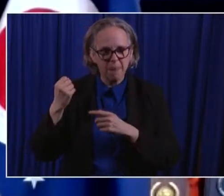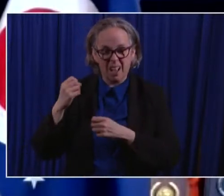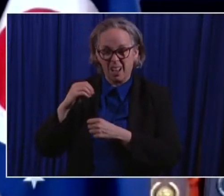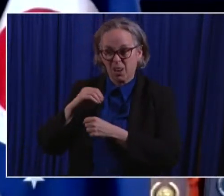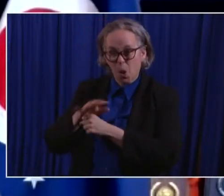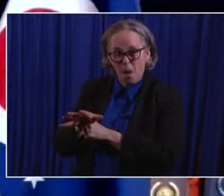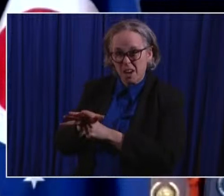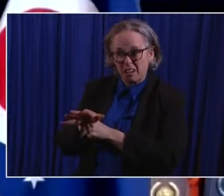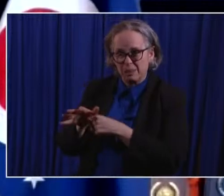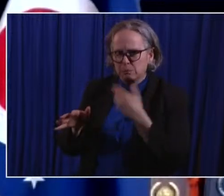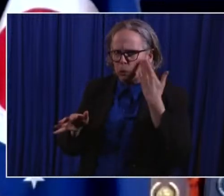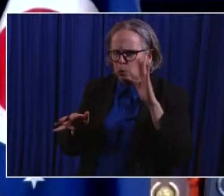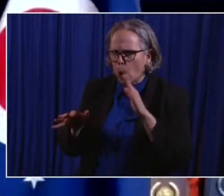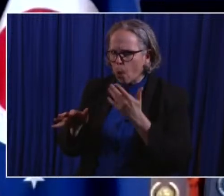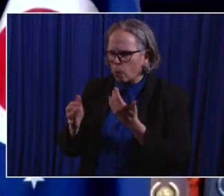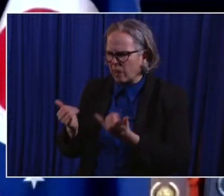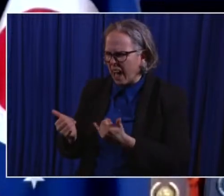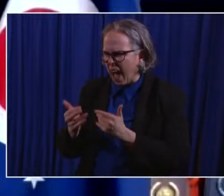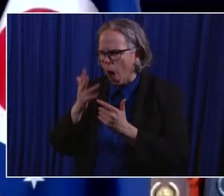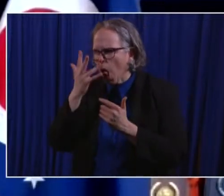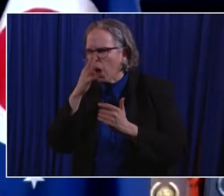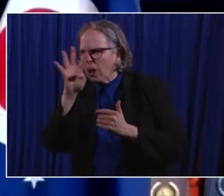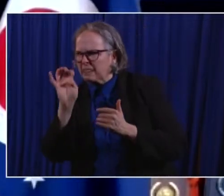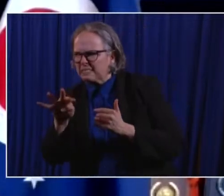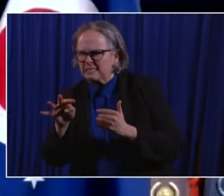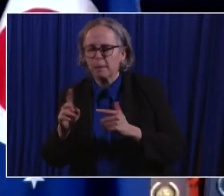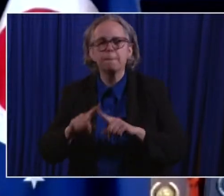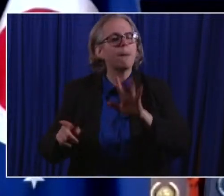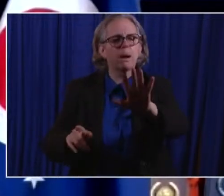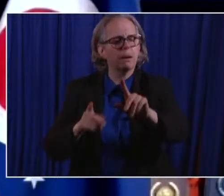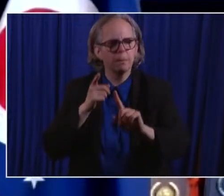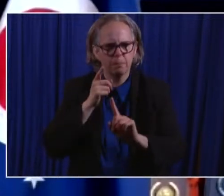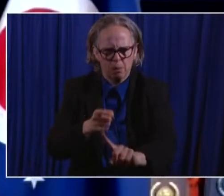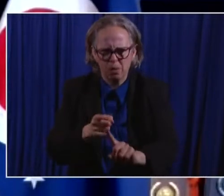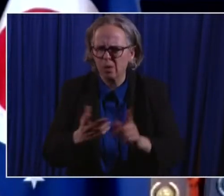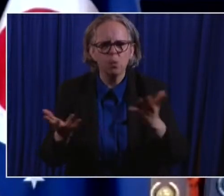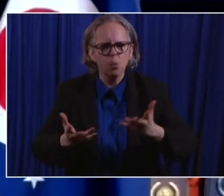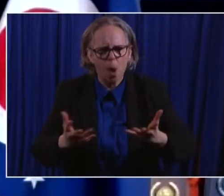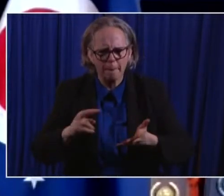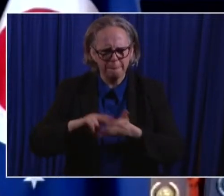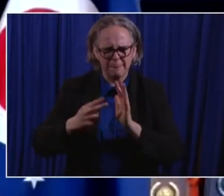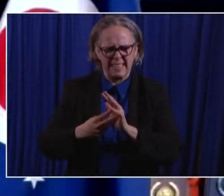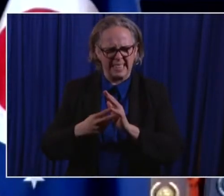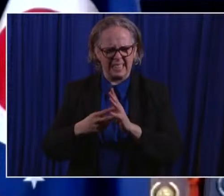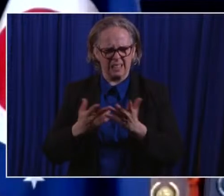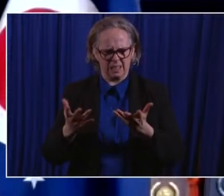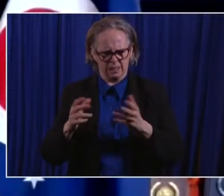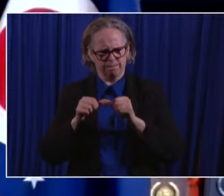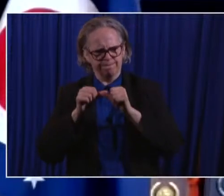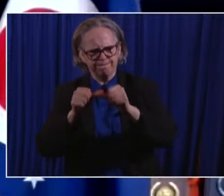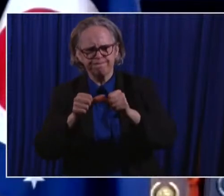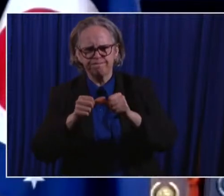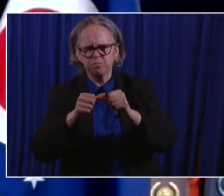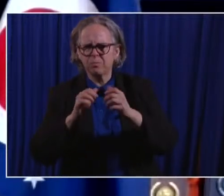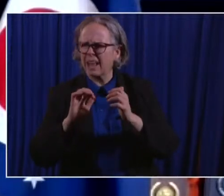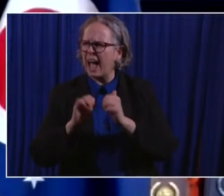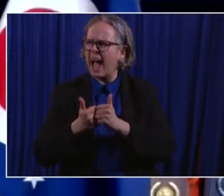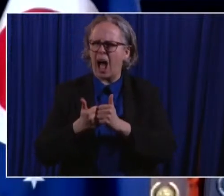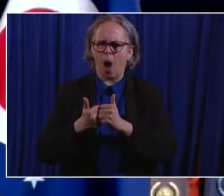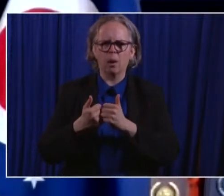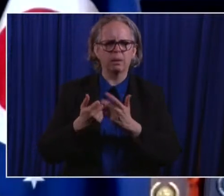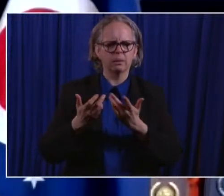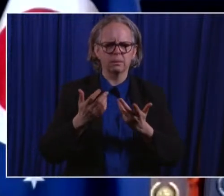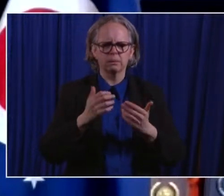2020 numbers, but what we want to talk about is how we make that more permanent and things that we're doing to grow that